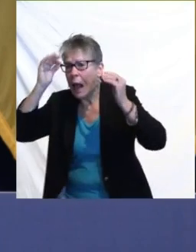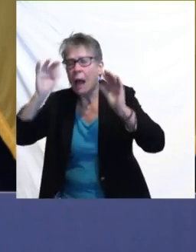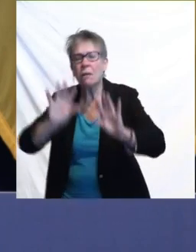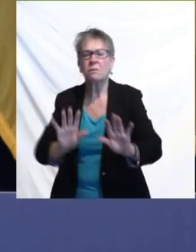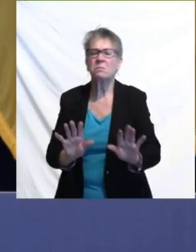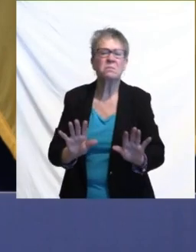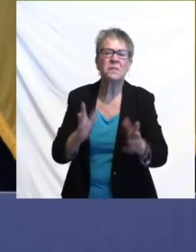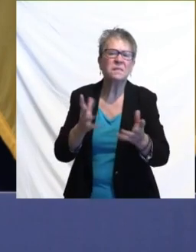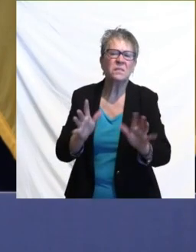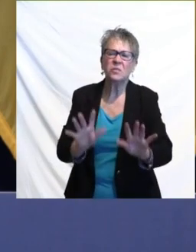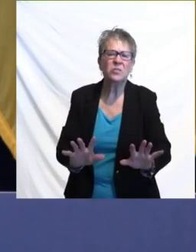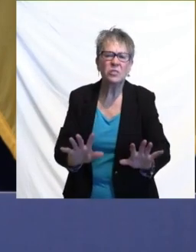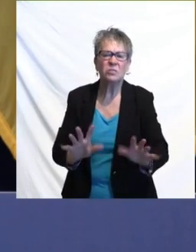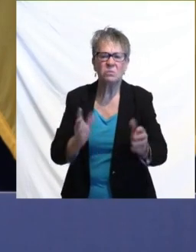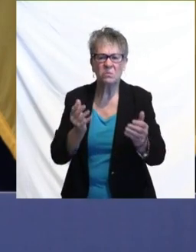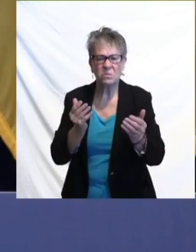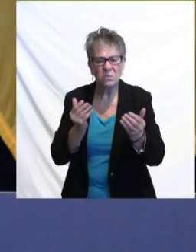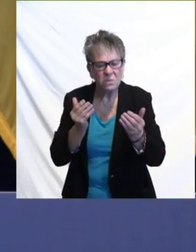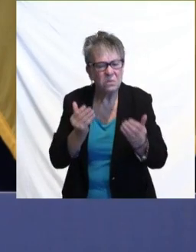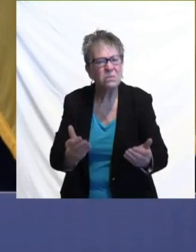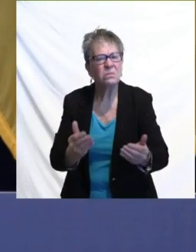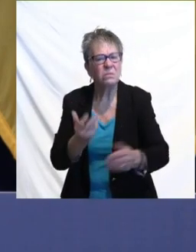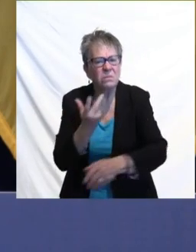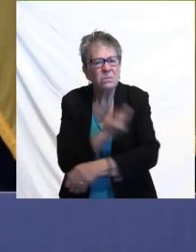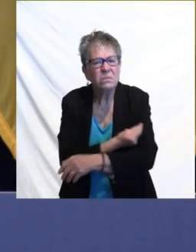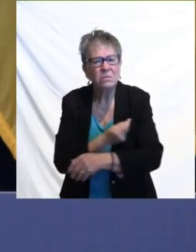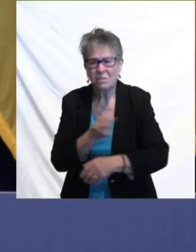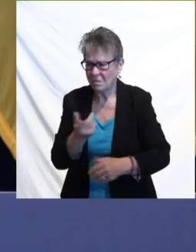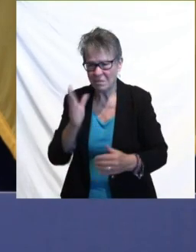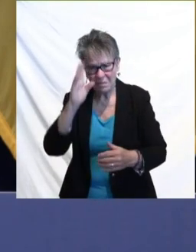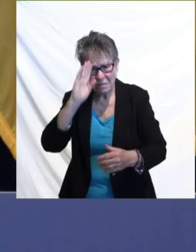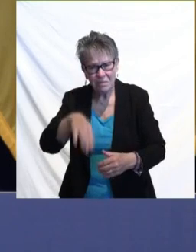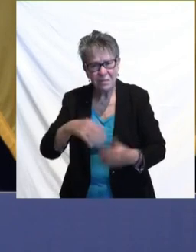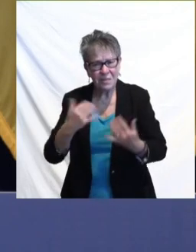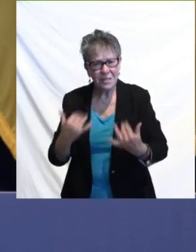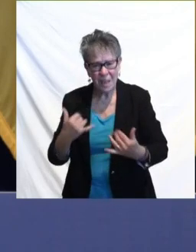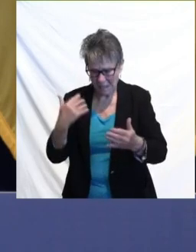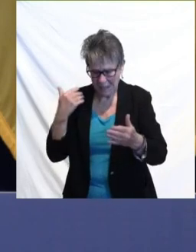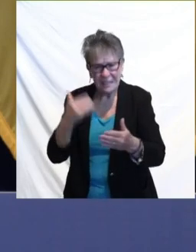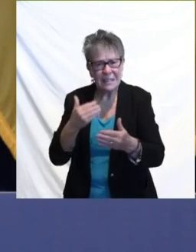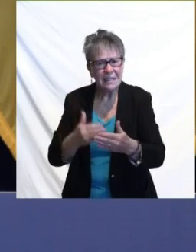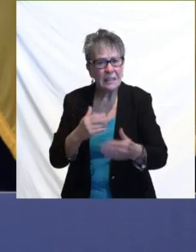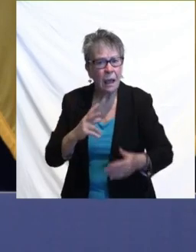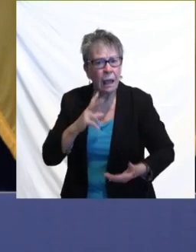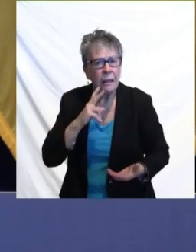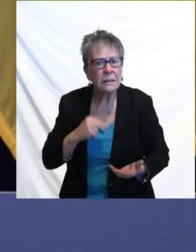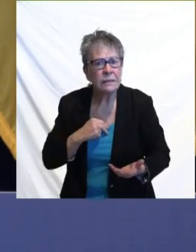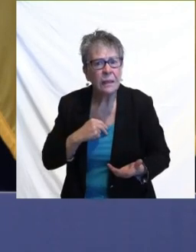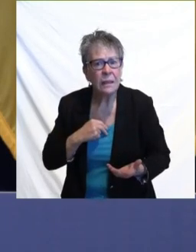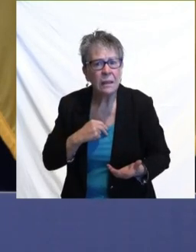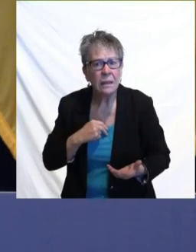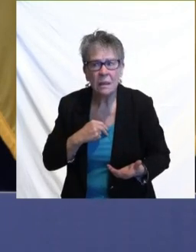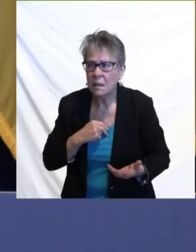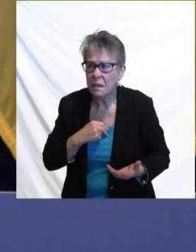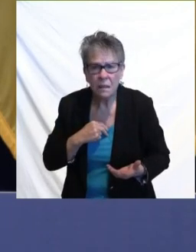bearing down on us here. This is something that, getting as many people boosted between now and the holidays is really important. So thank you for